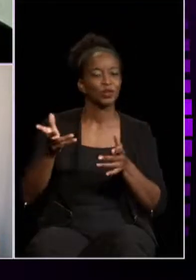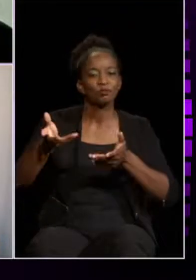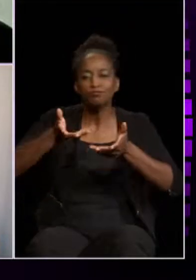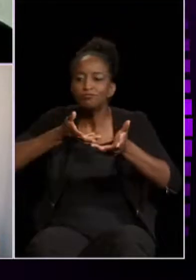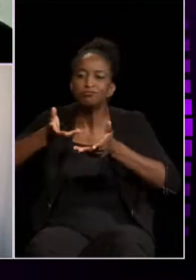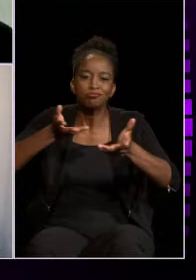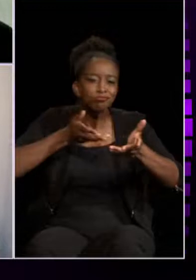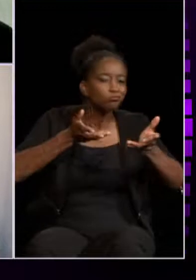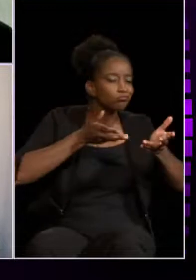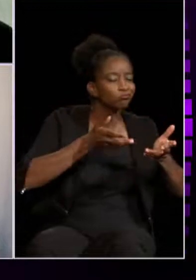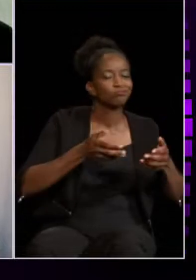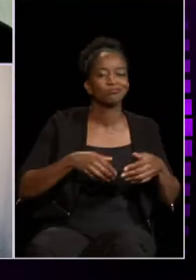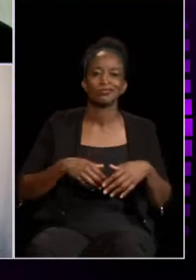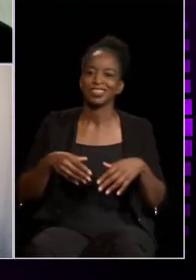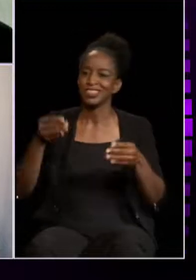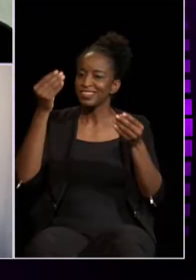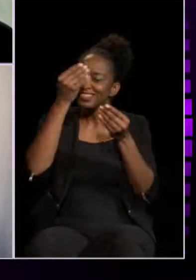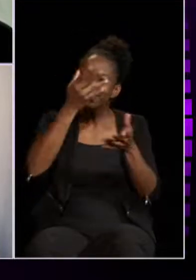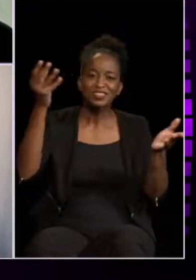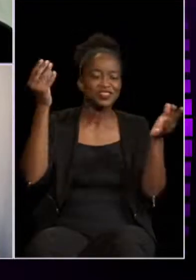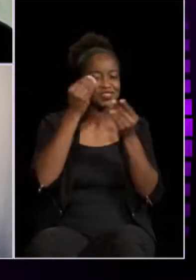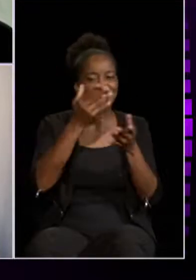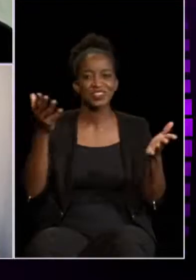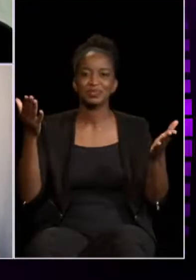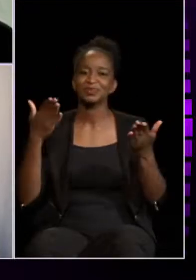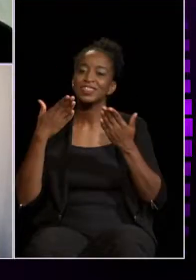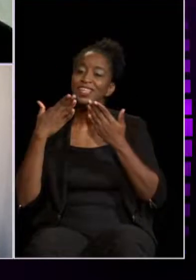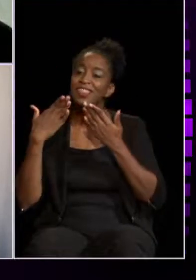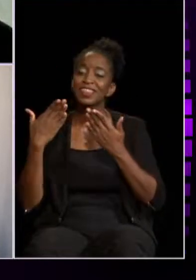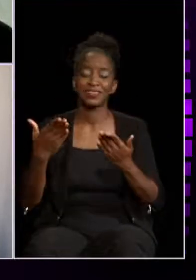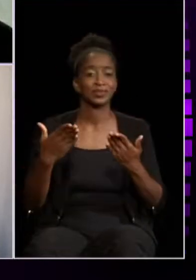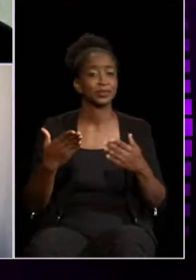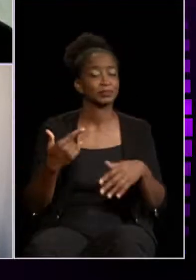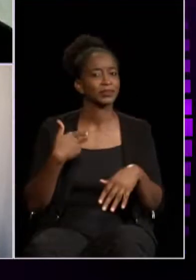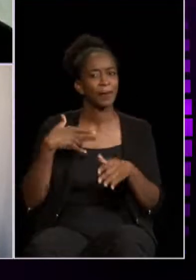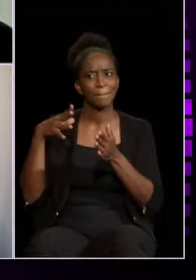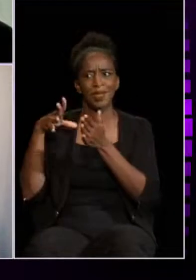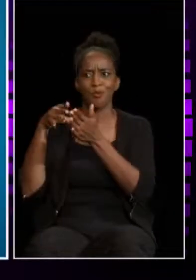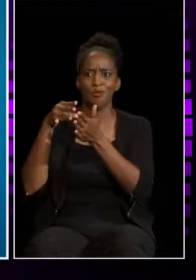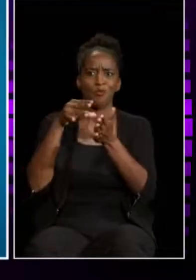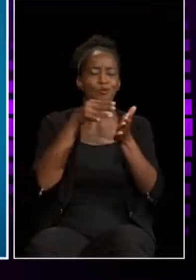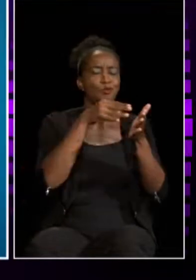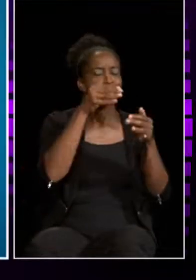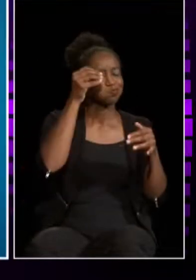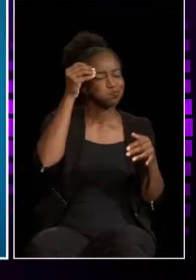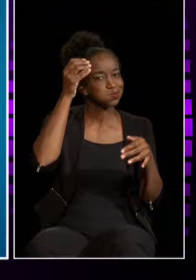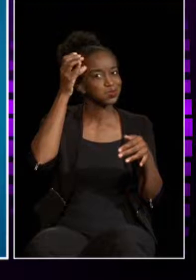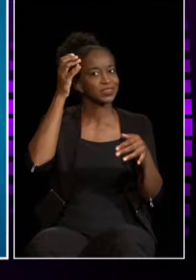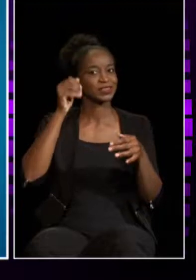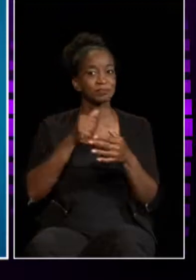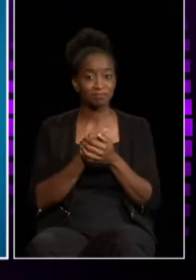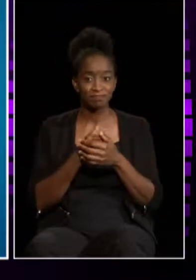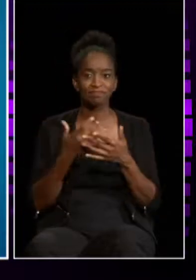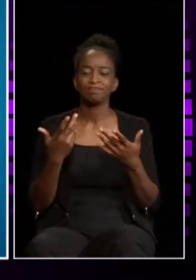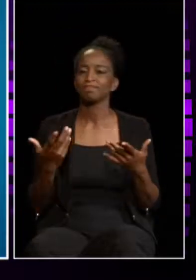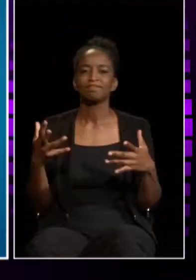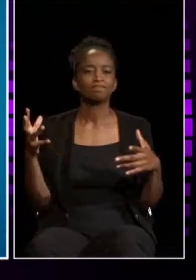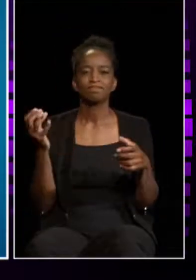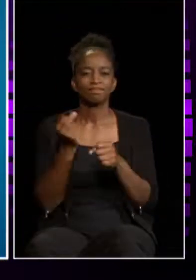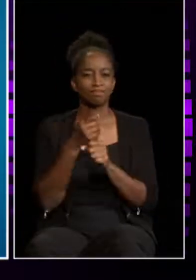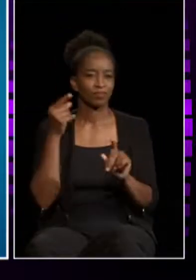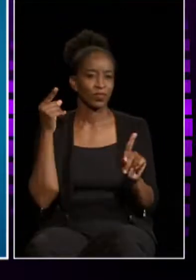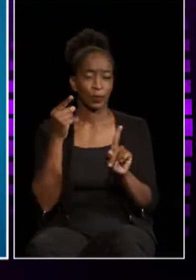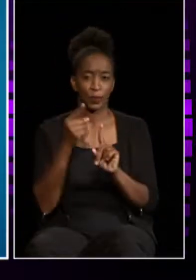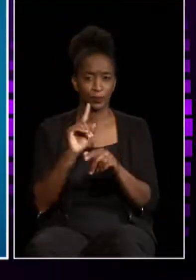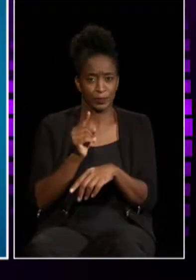this valid information. I learned a lot here today. In summation, it's important to understand that we can't do this alone. We need to